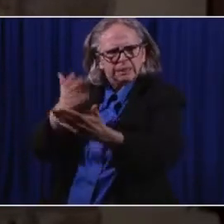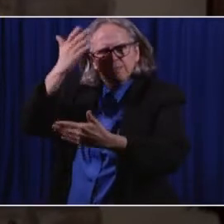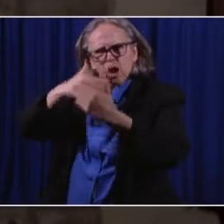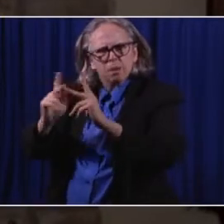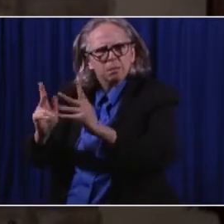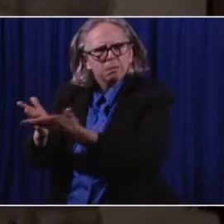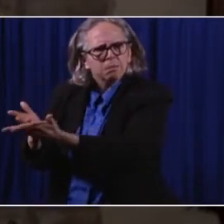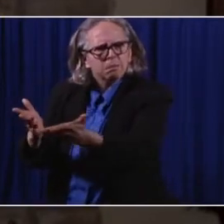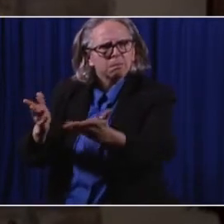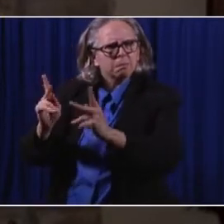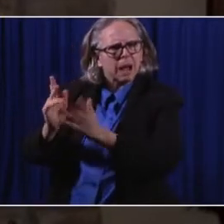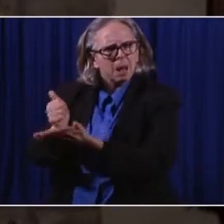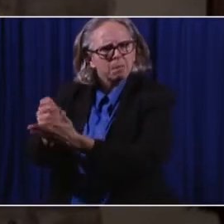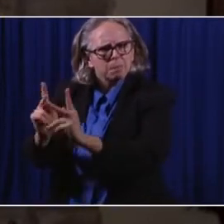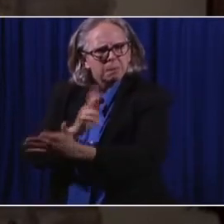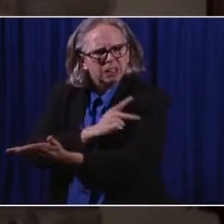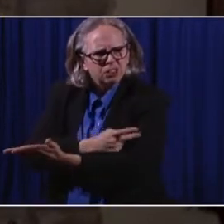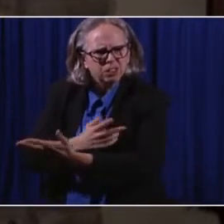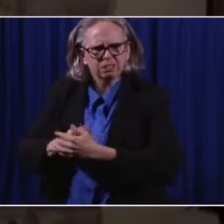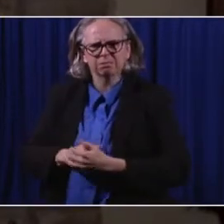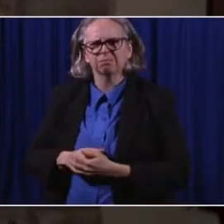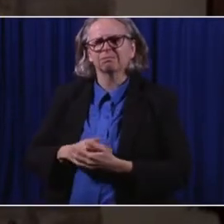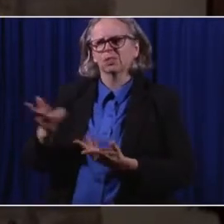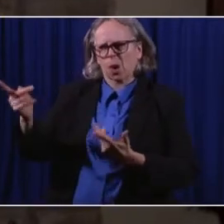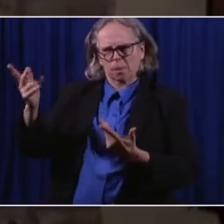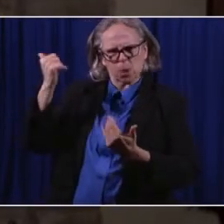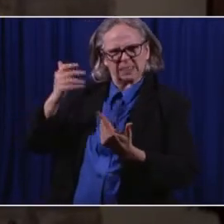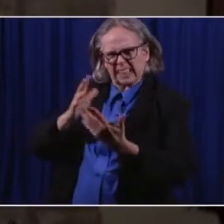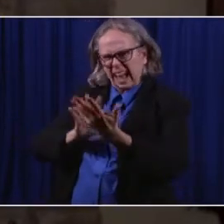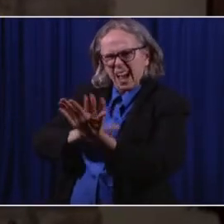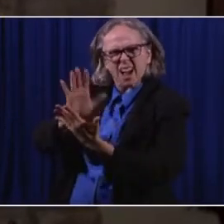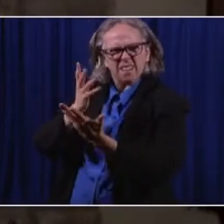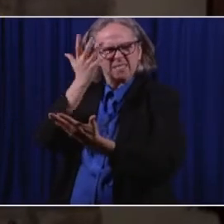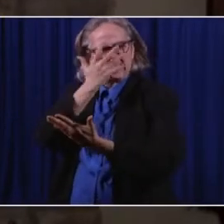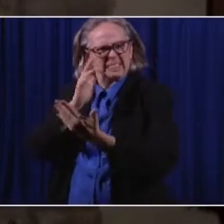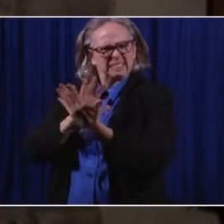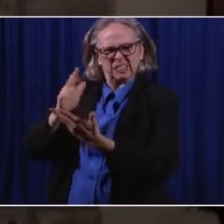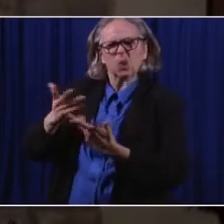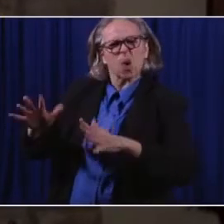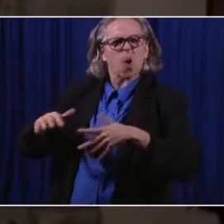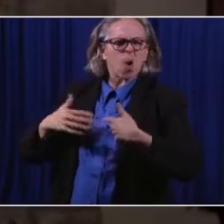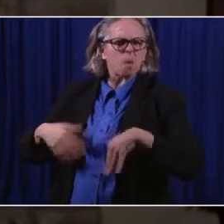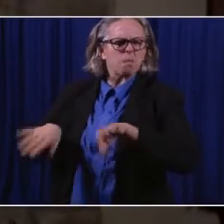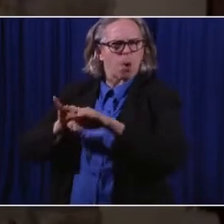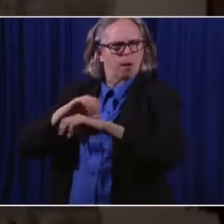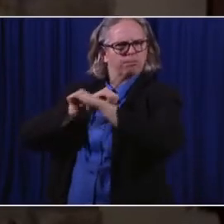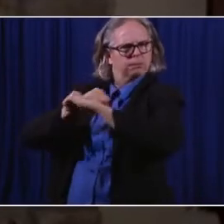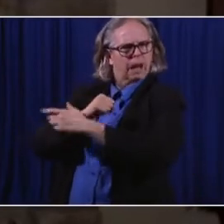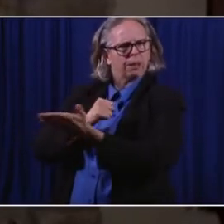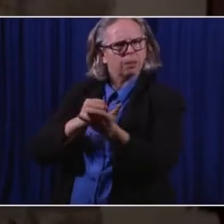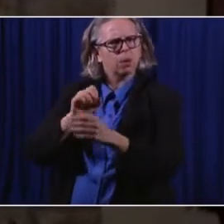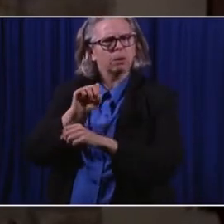that none of us have ever seen unless we've worked directly with a COVID